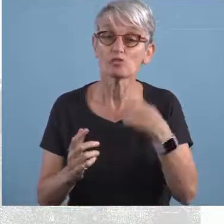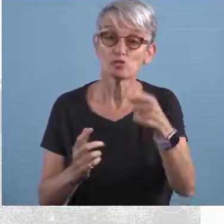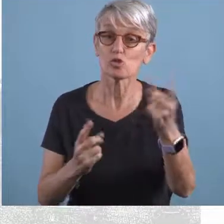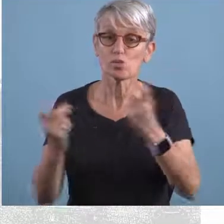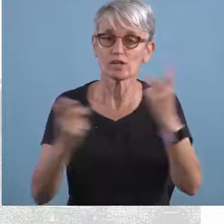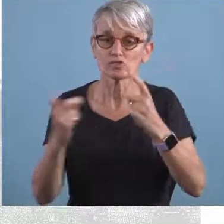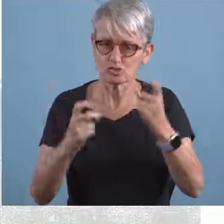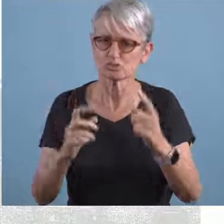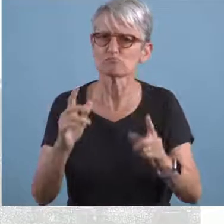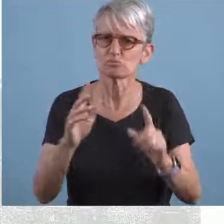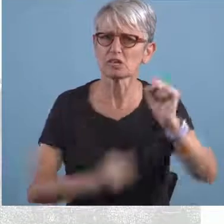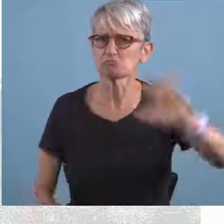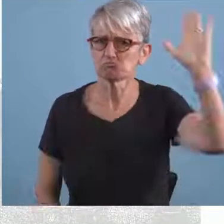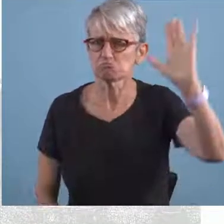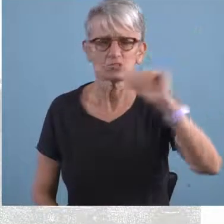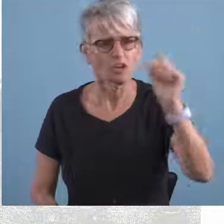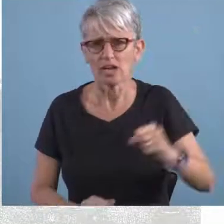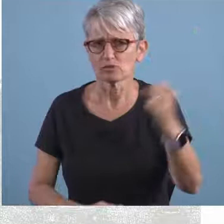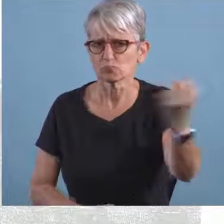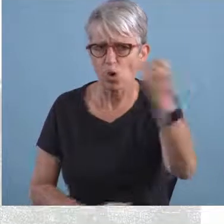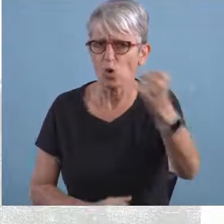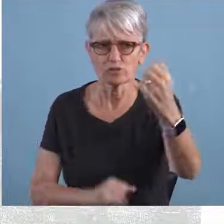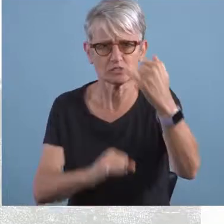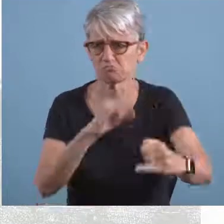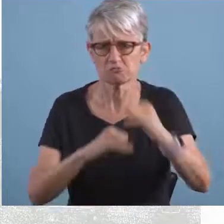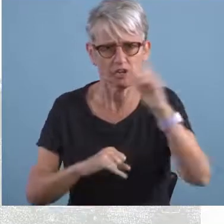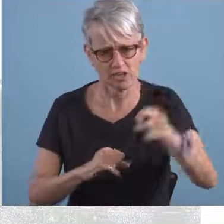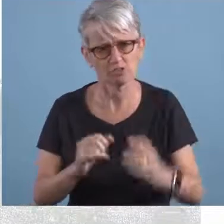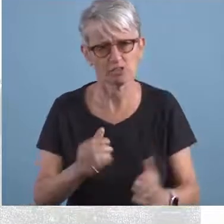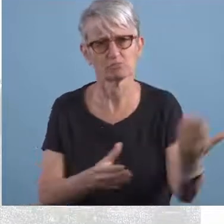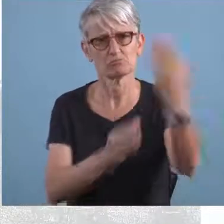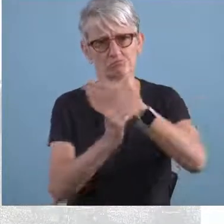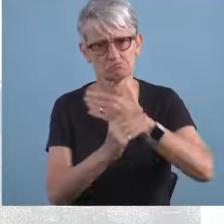save them for the end of the talk.